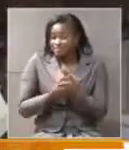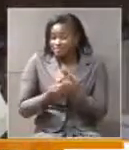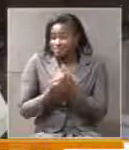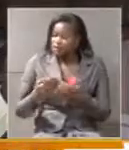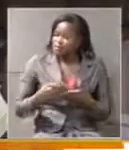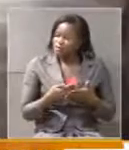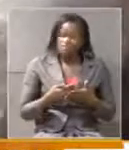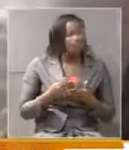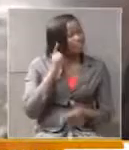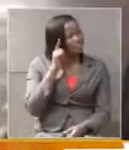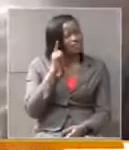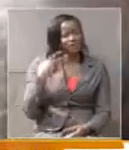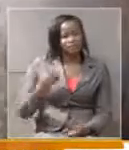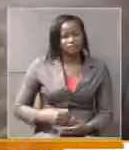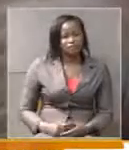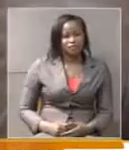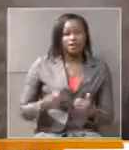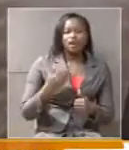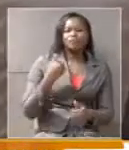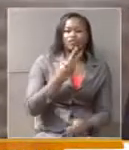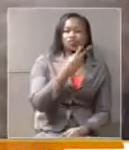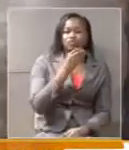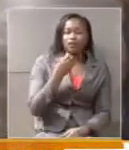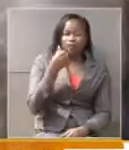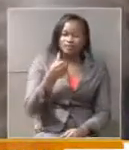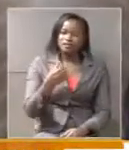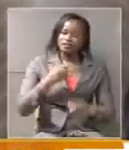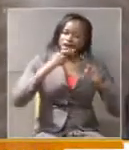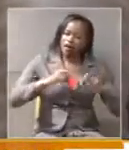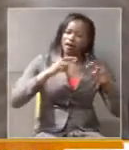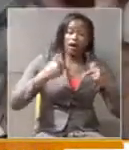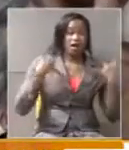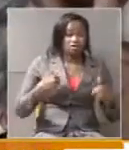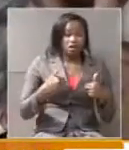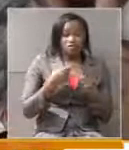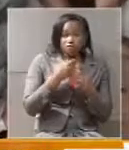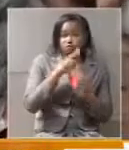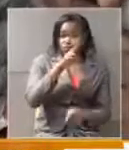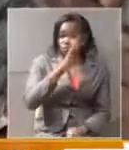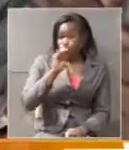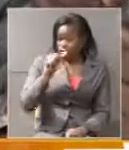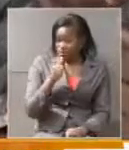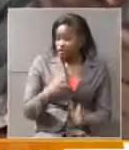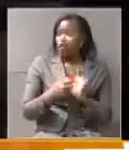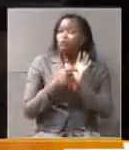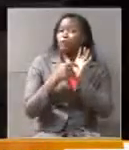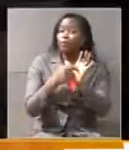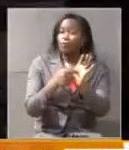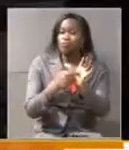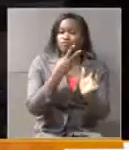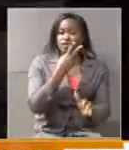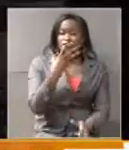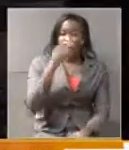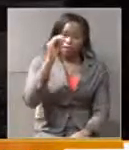you just imagine. 2006 Uganda Demographic and Health Survey conducted by Uganda Bureau of Statistics indicated